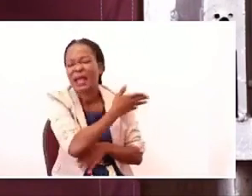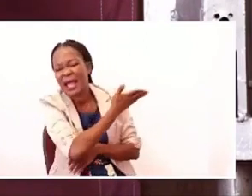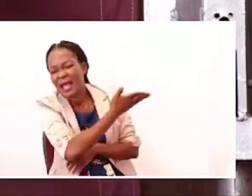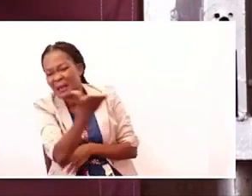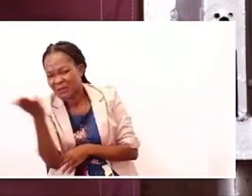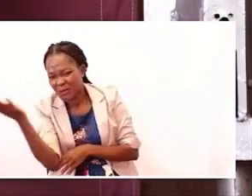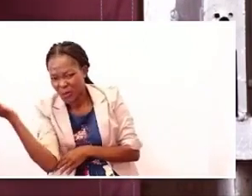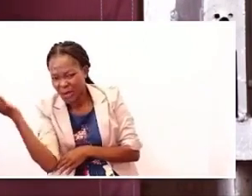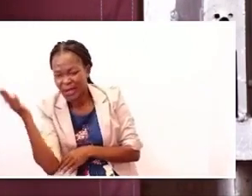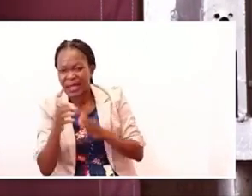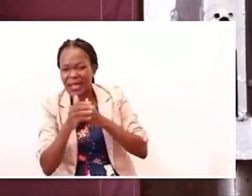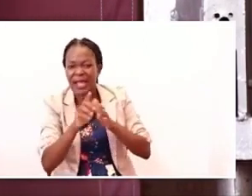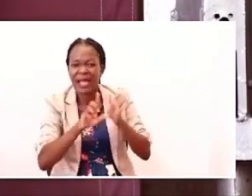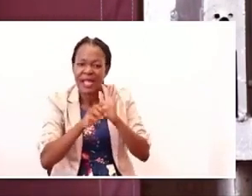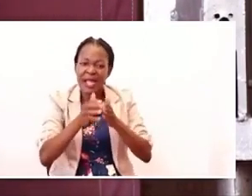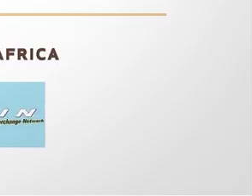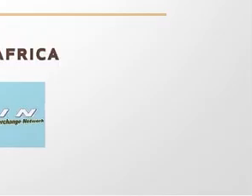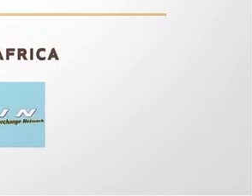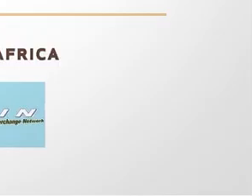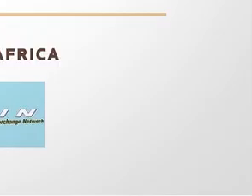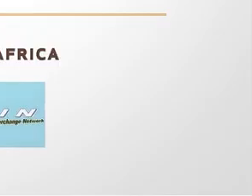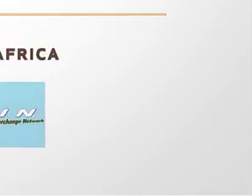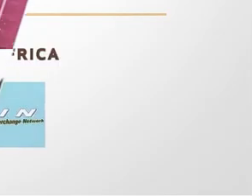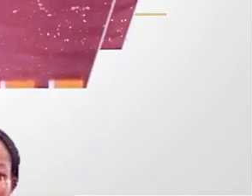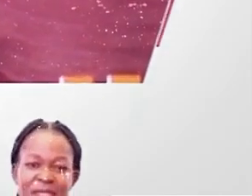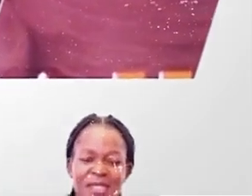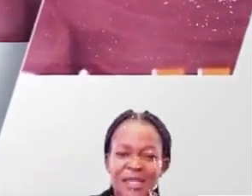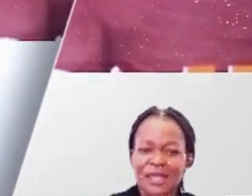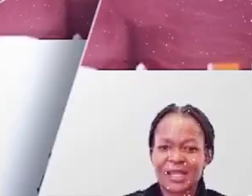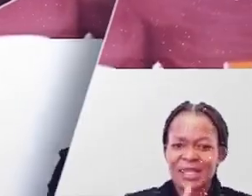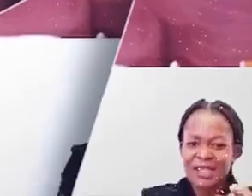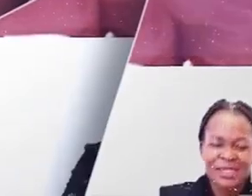a leadership-driven process.